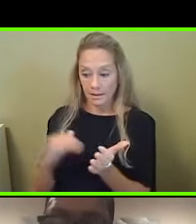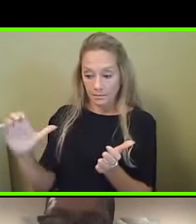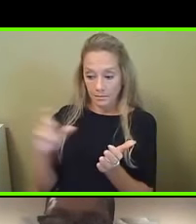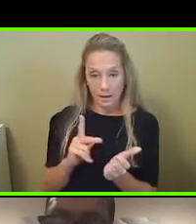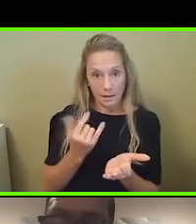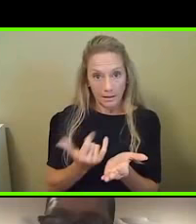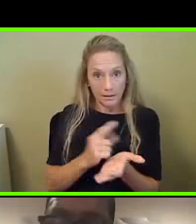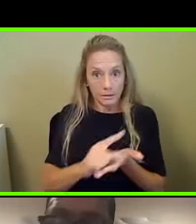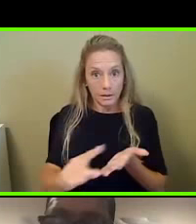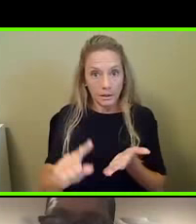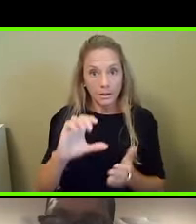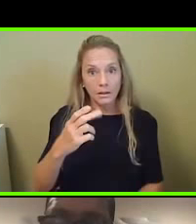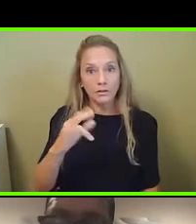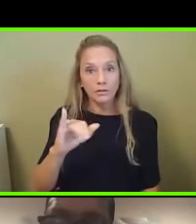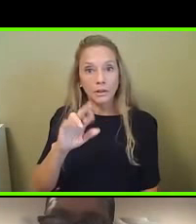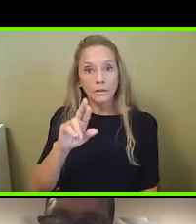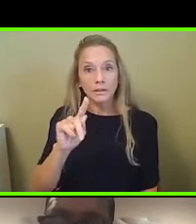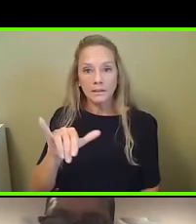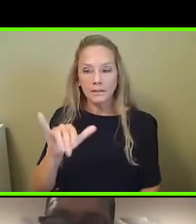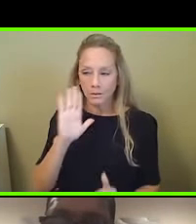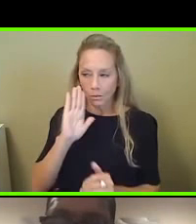Charity is pulling it up for us.